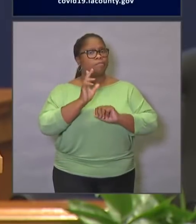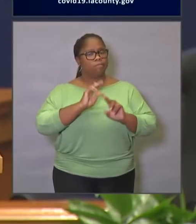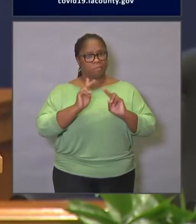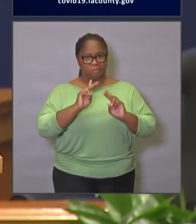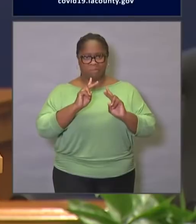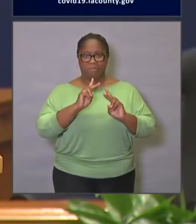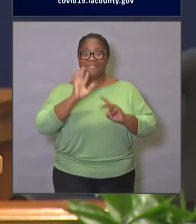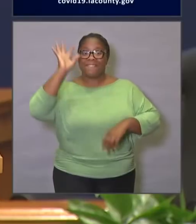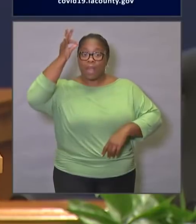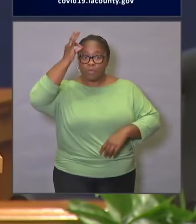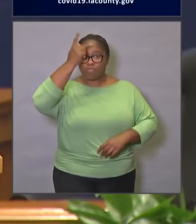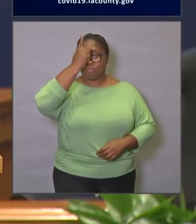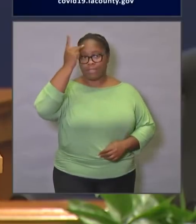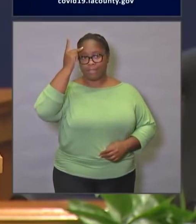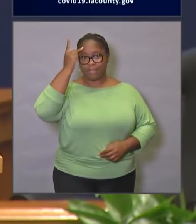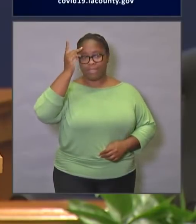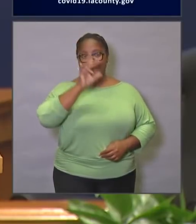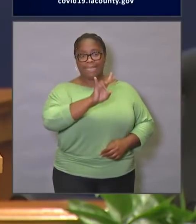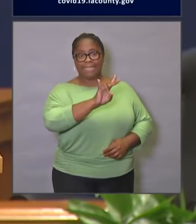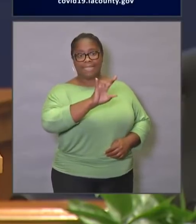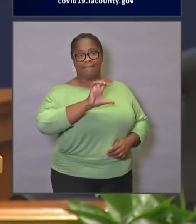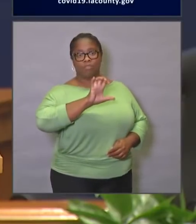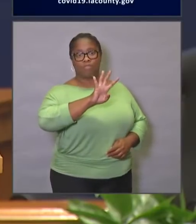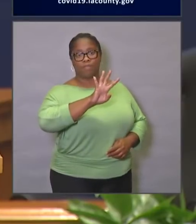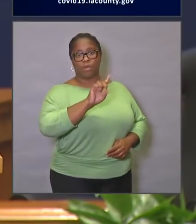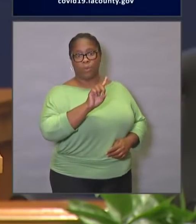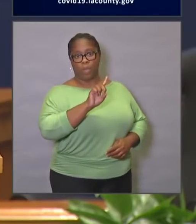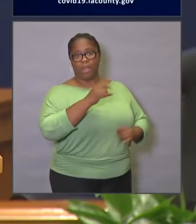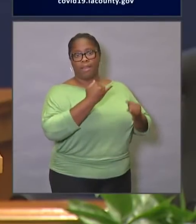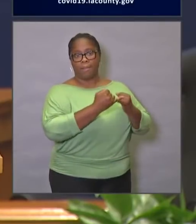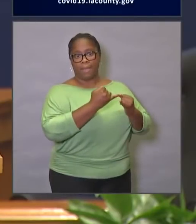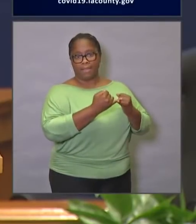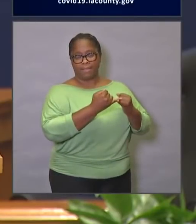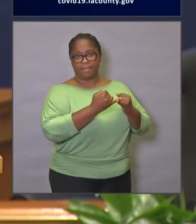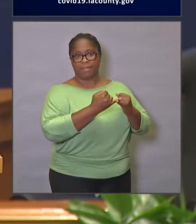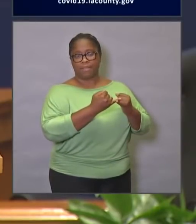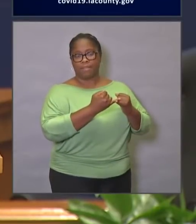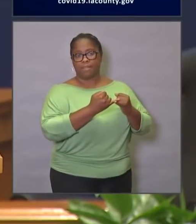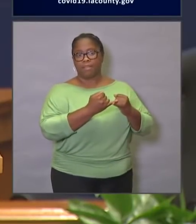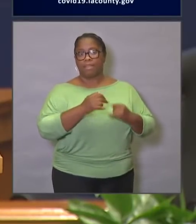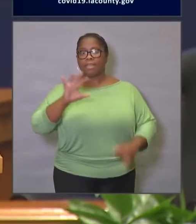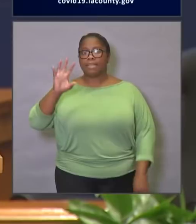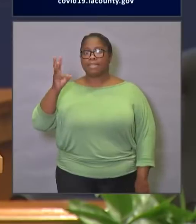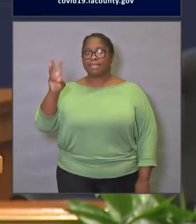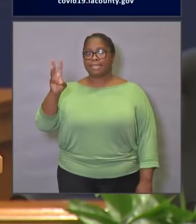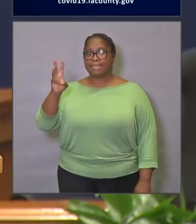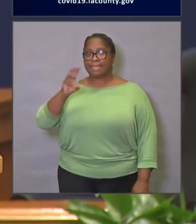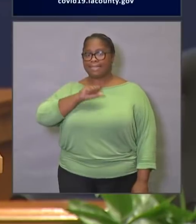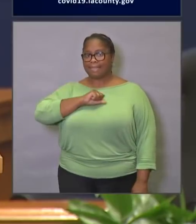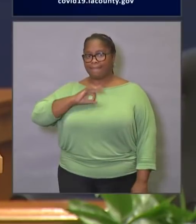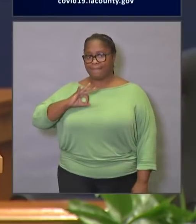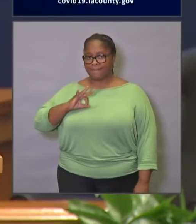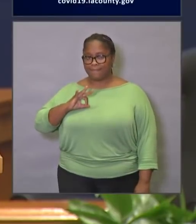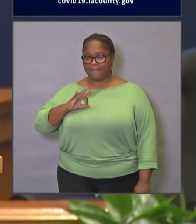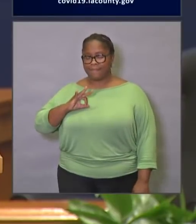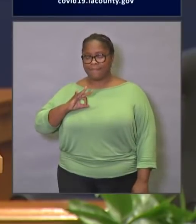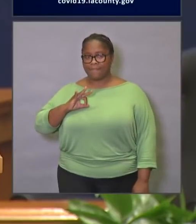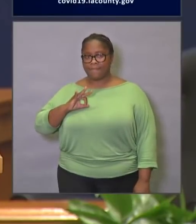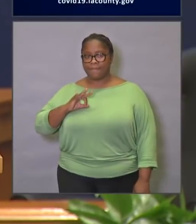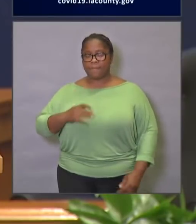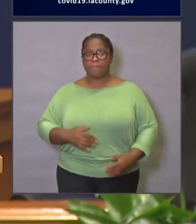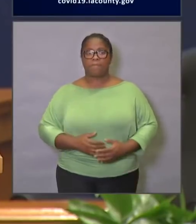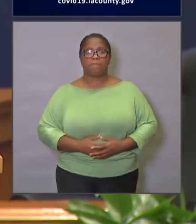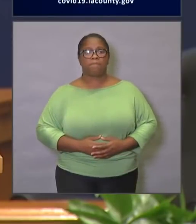prison facilities, 741 among people who are incarcerated, and 16 among staff. There